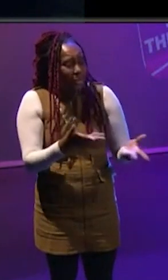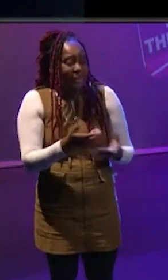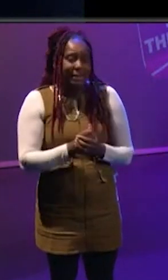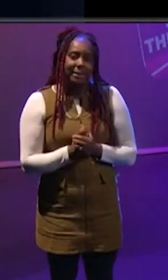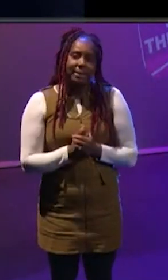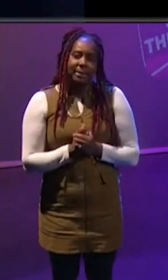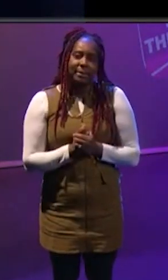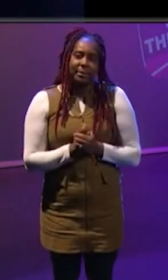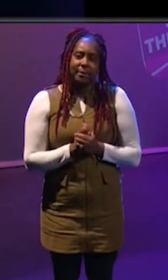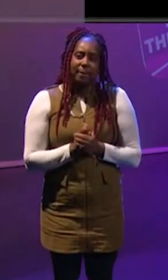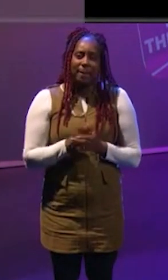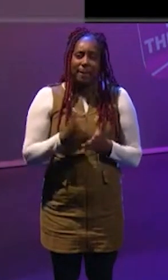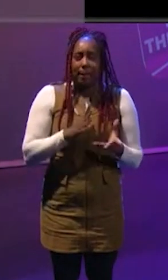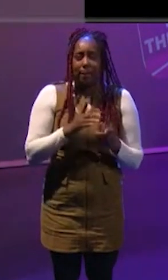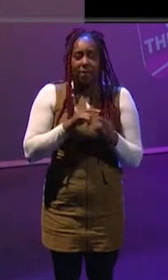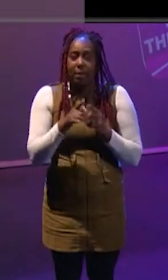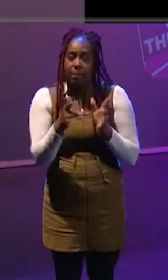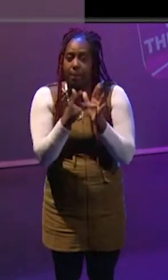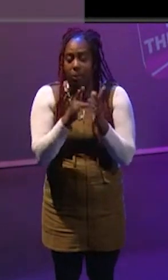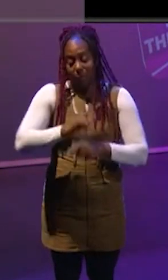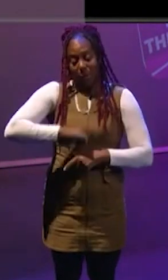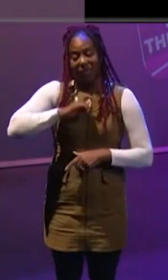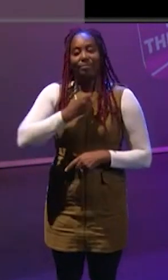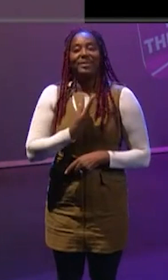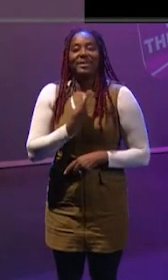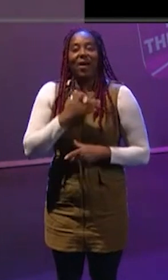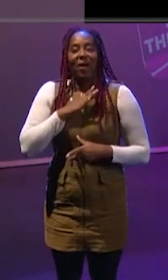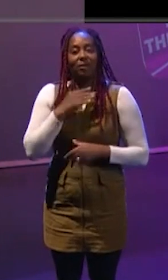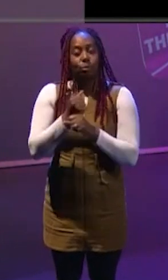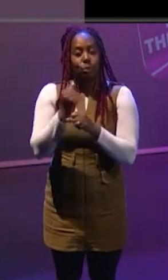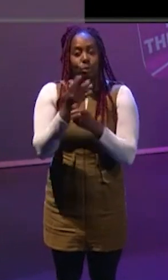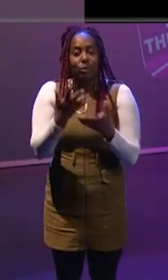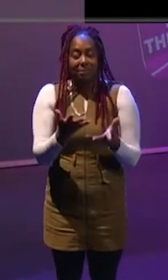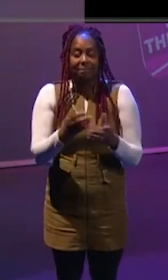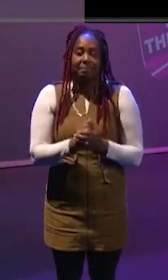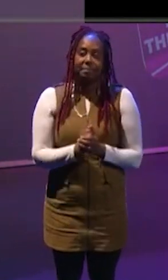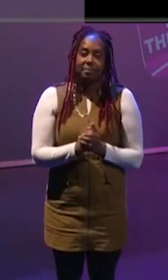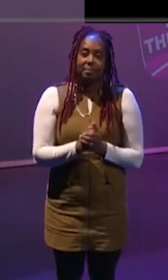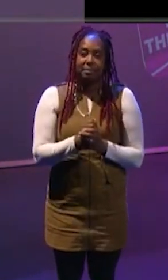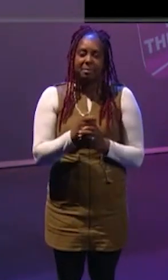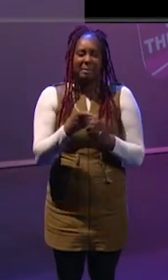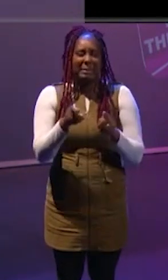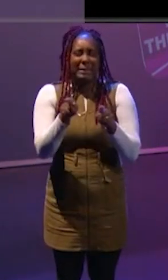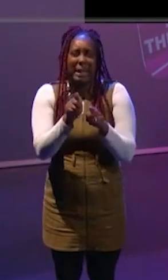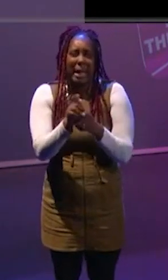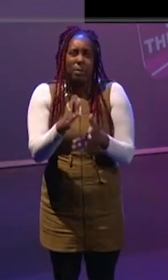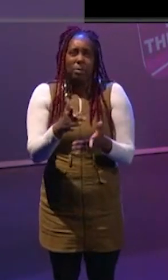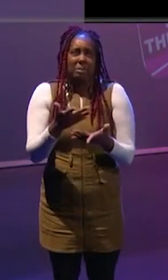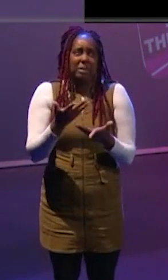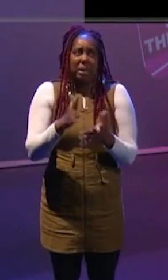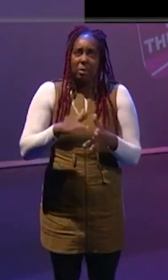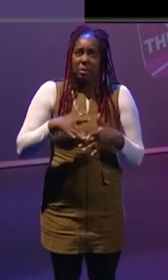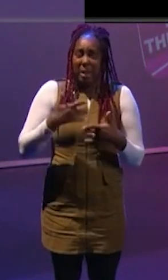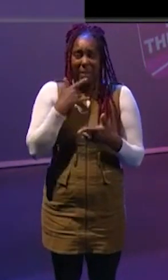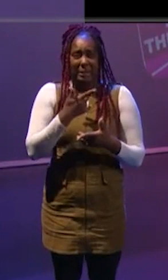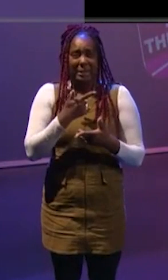it's very important to have confidence in yourself as a producer, but it's also very human to not have confidence in yourself